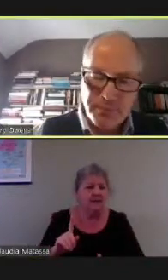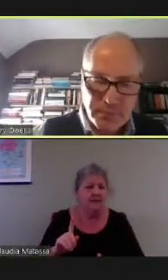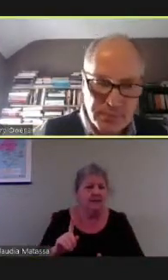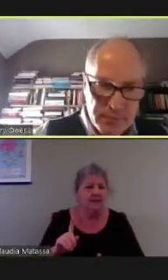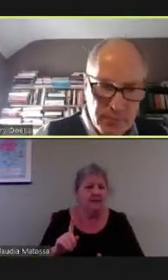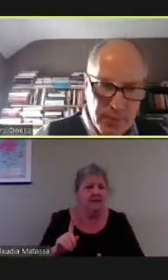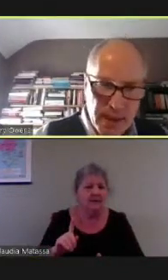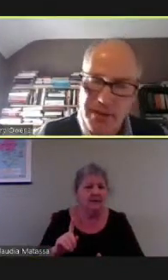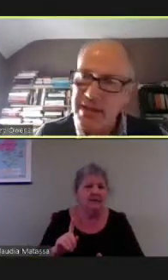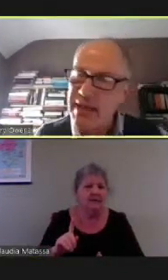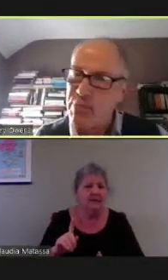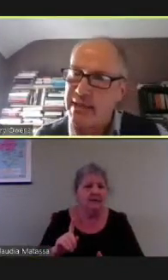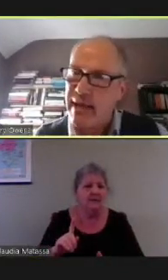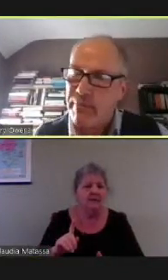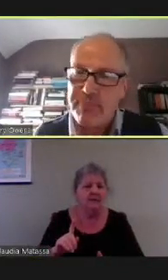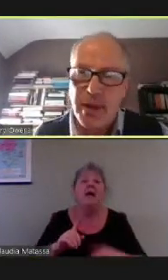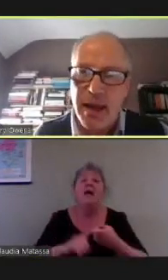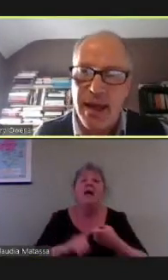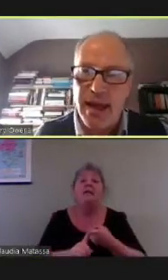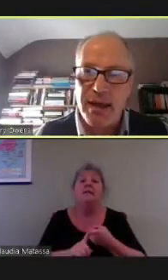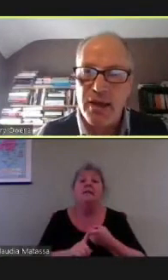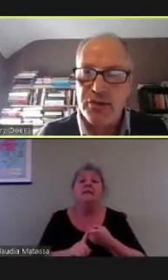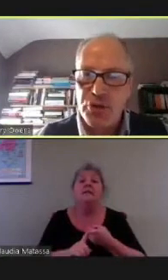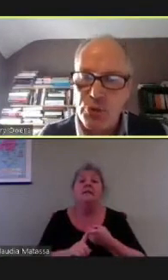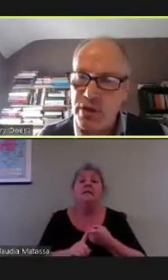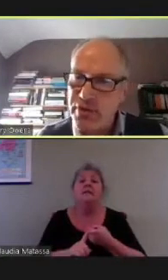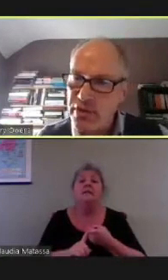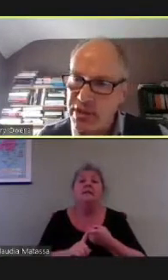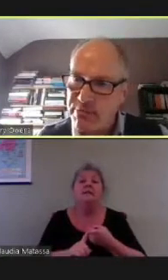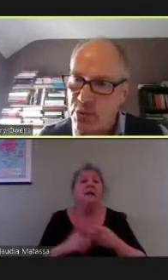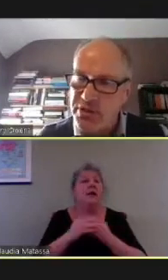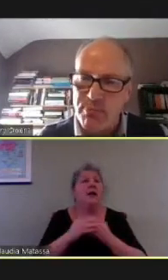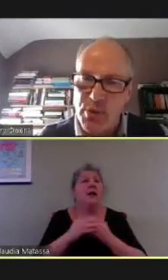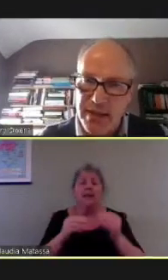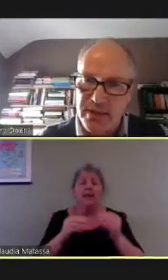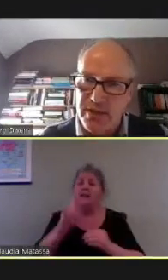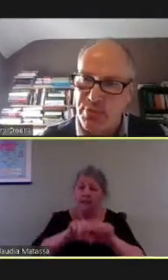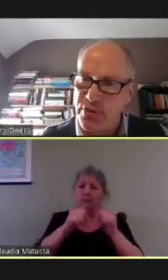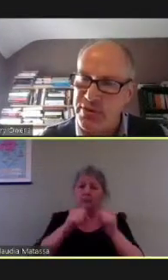And things can break down. So one of the other